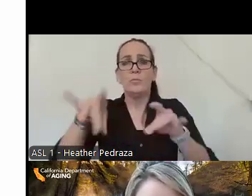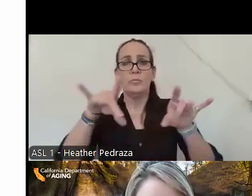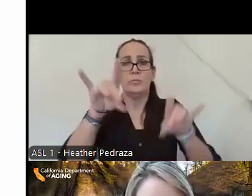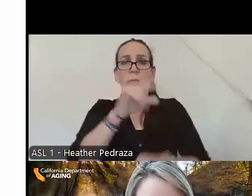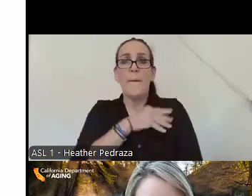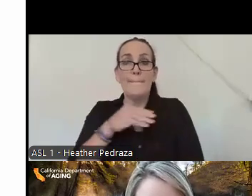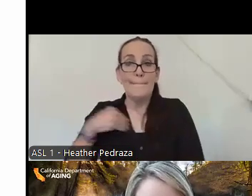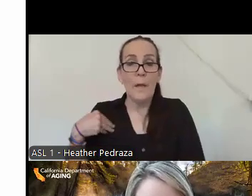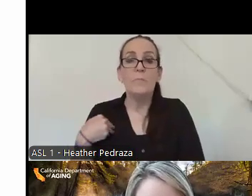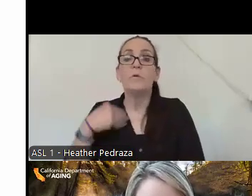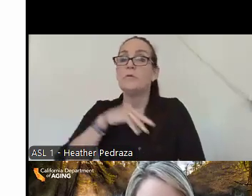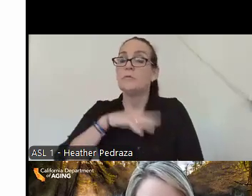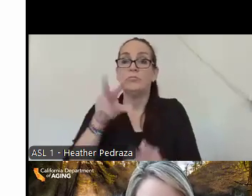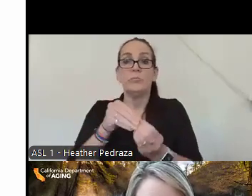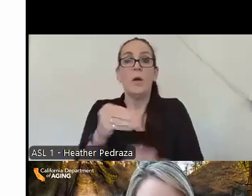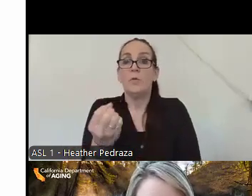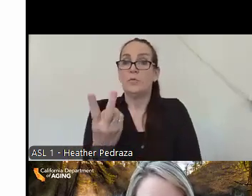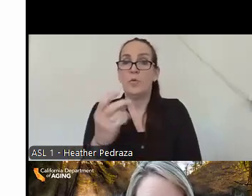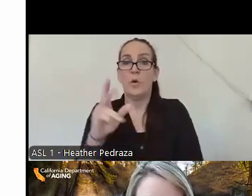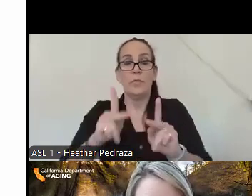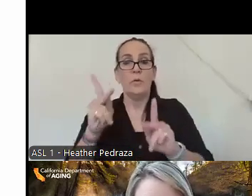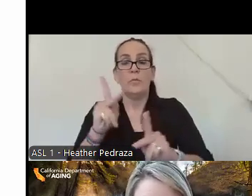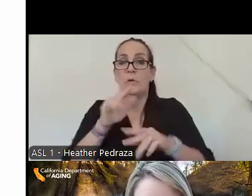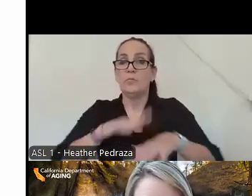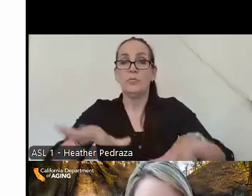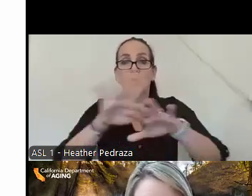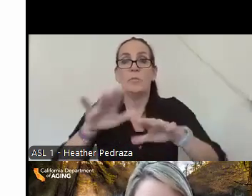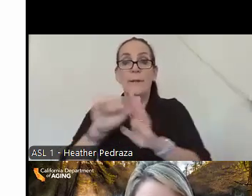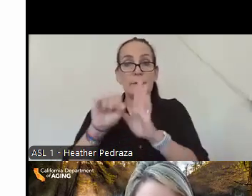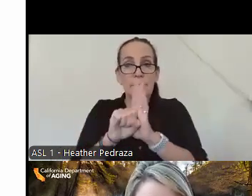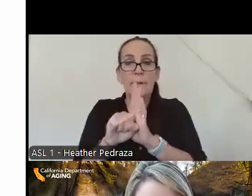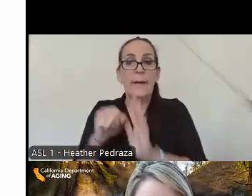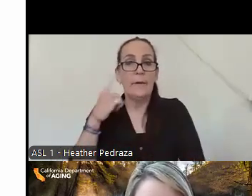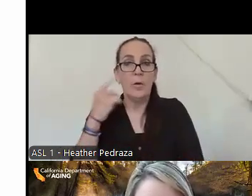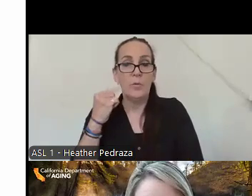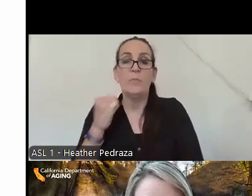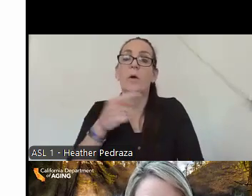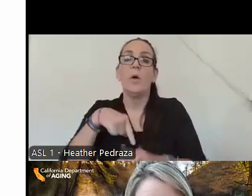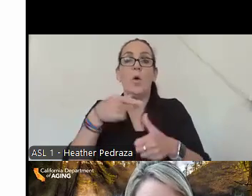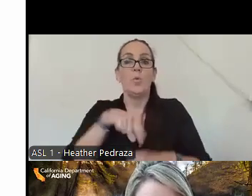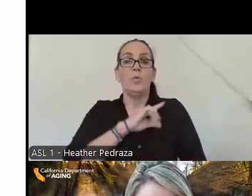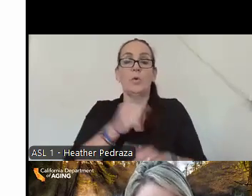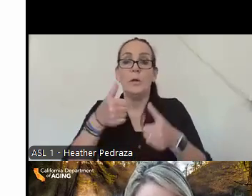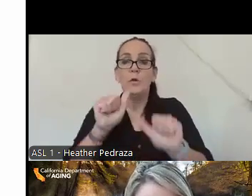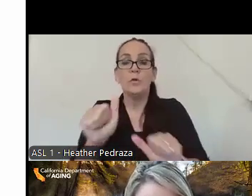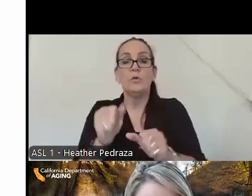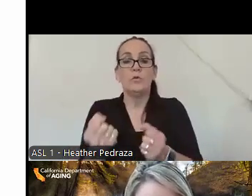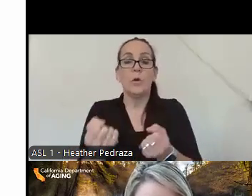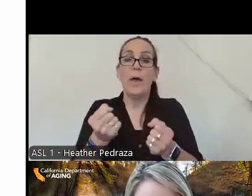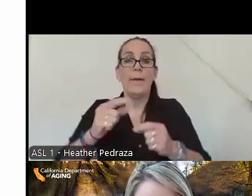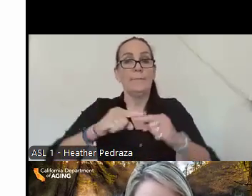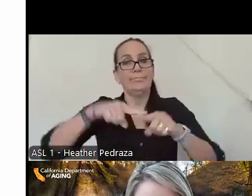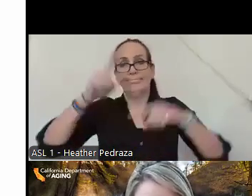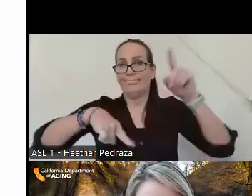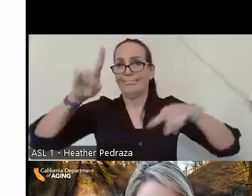12 people from a variety of areas across the state. We sought to get as much diversity as possible and geographic diversity,